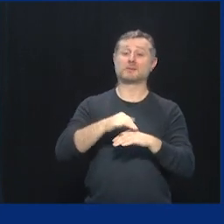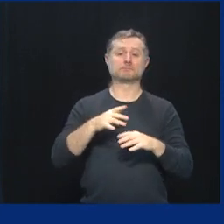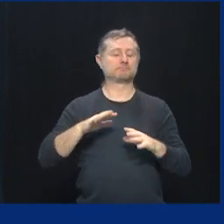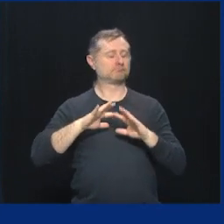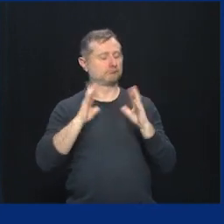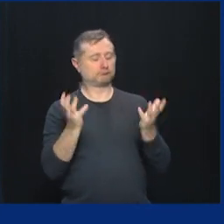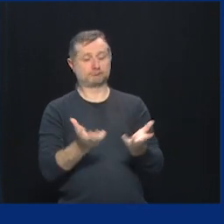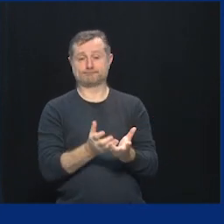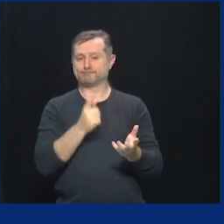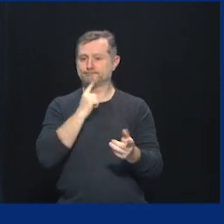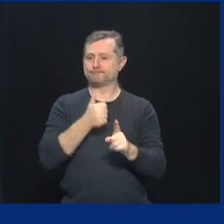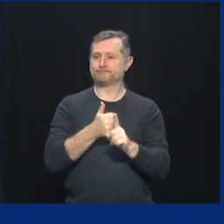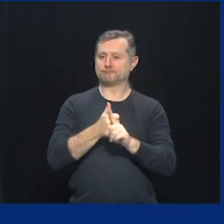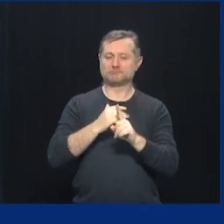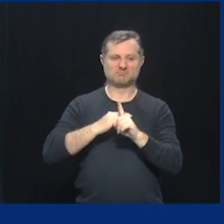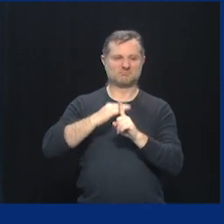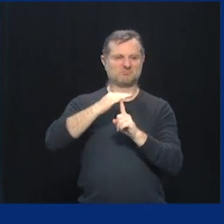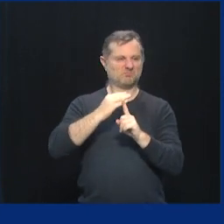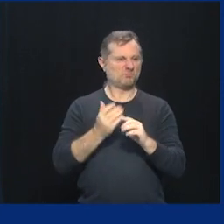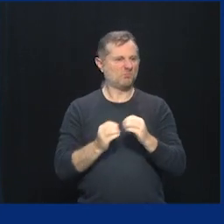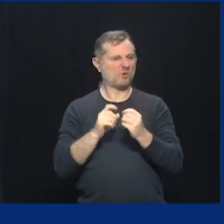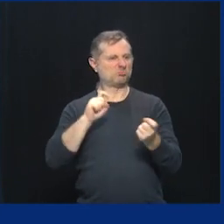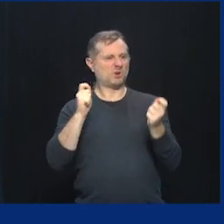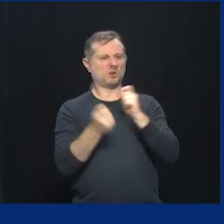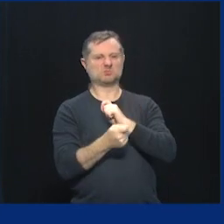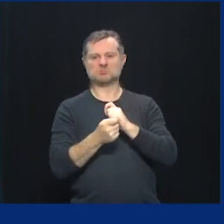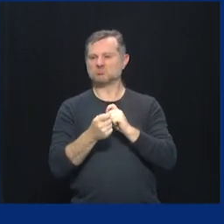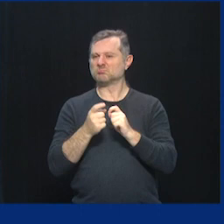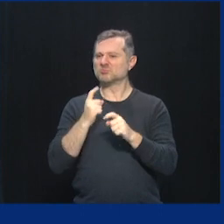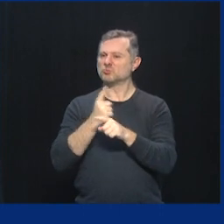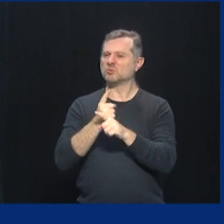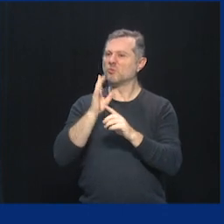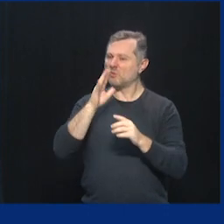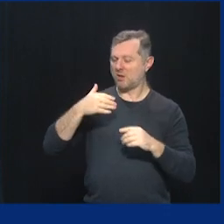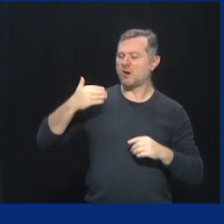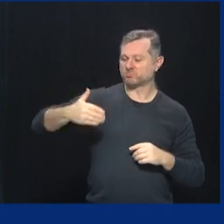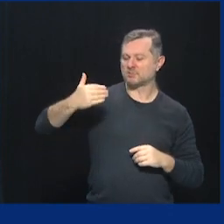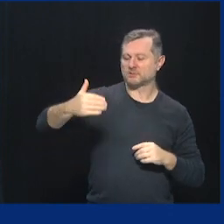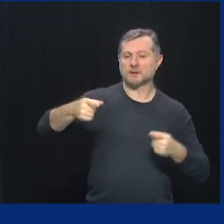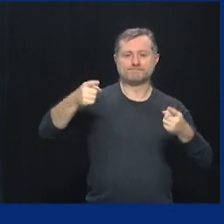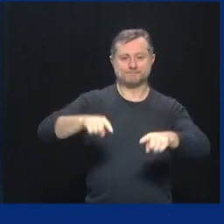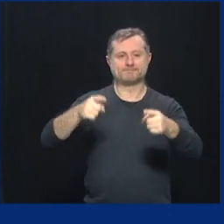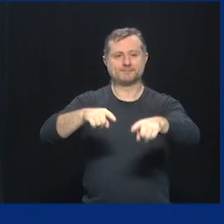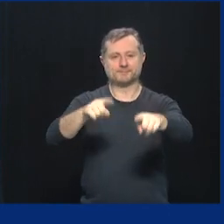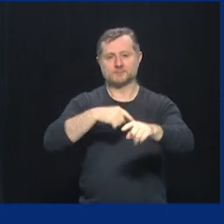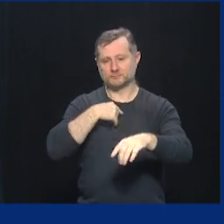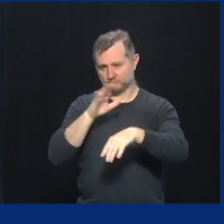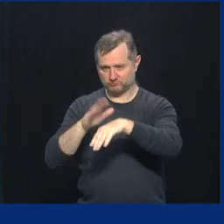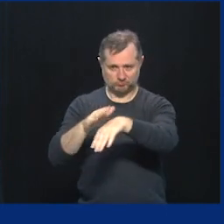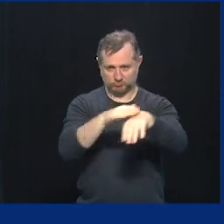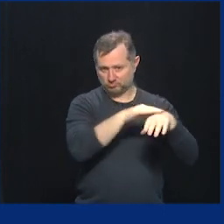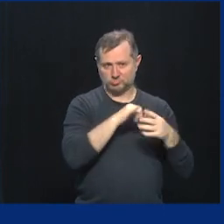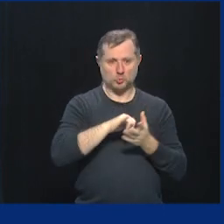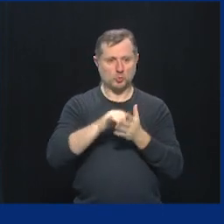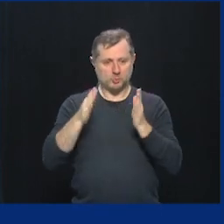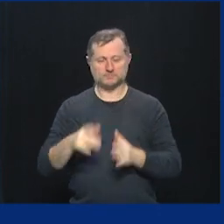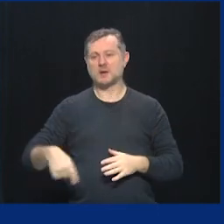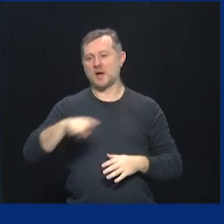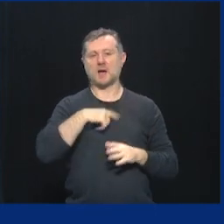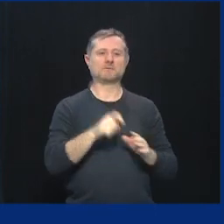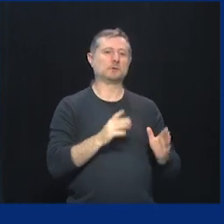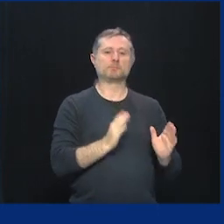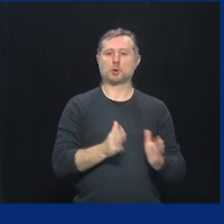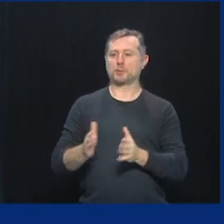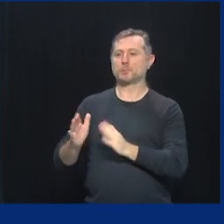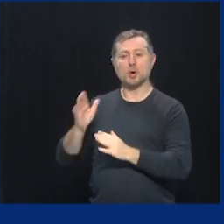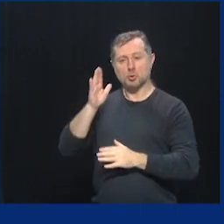Unfortunately, this is something we're going to have to deal with great regularity, and we want to assure all New Yorkers that we're prepared for this, and we'll do everything we can in our power to protect human